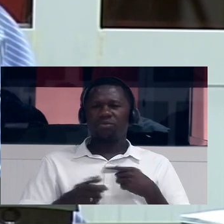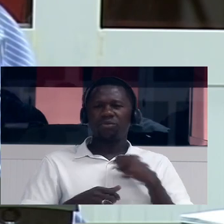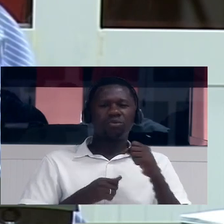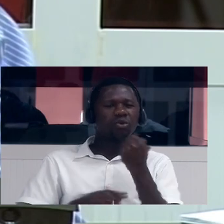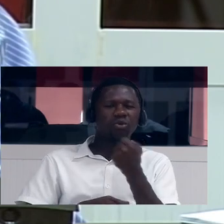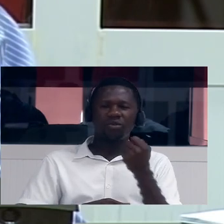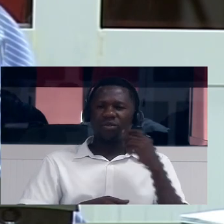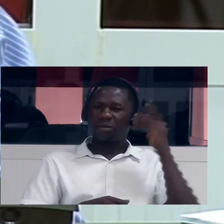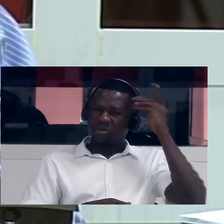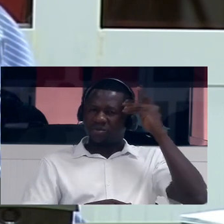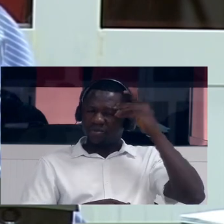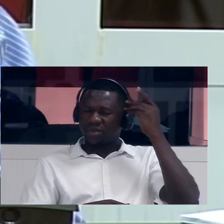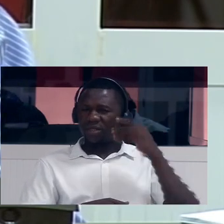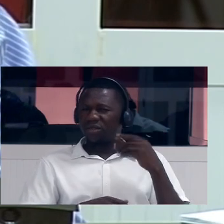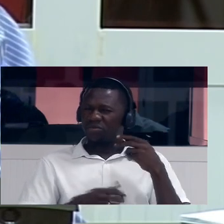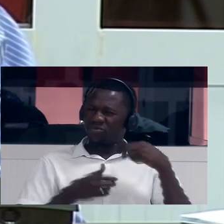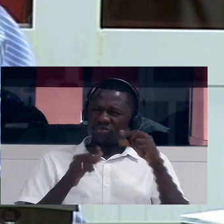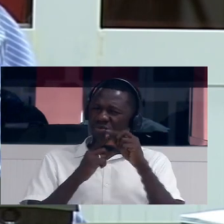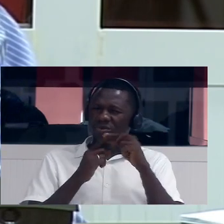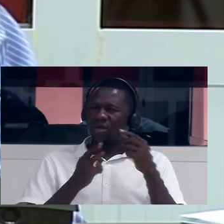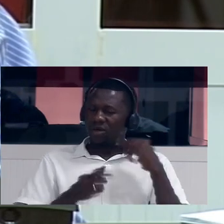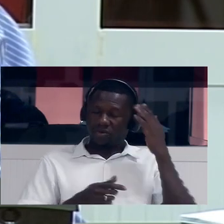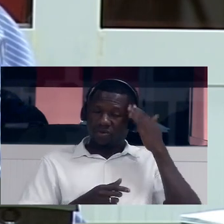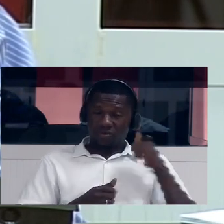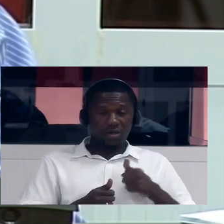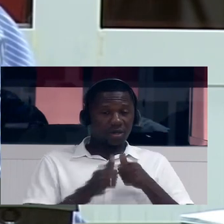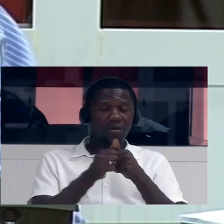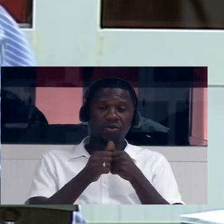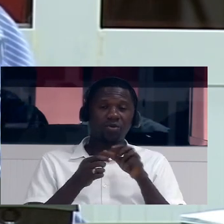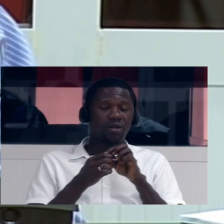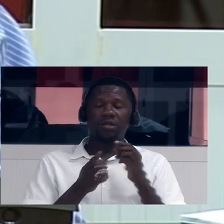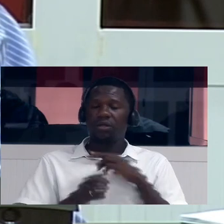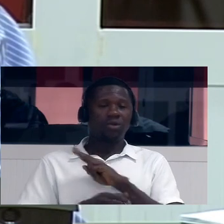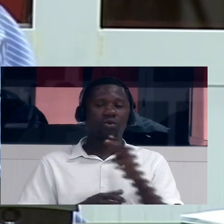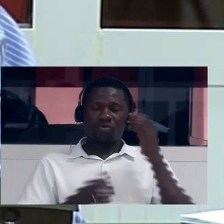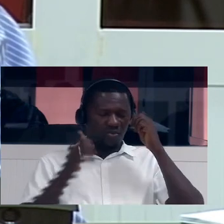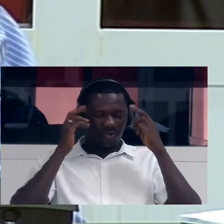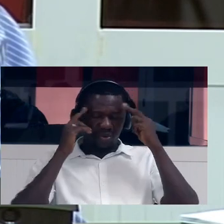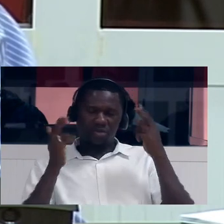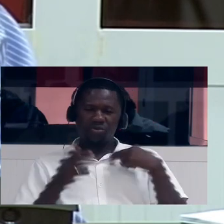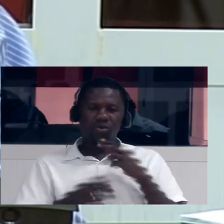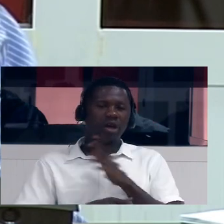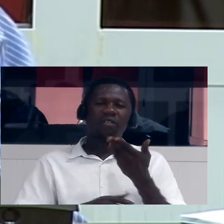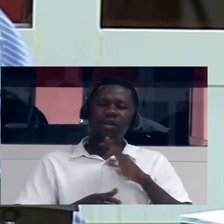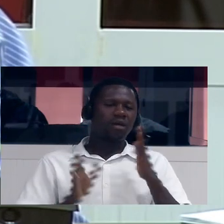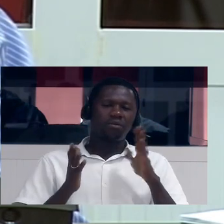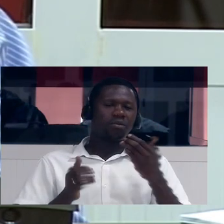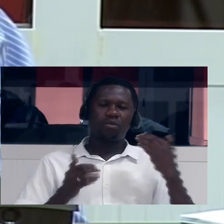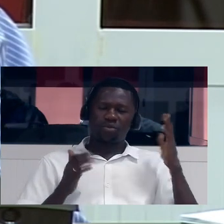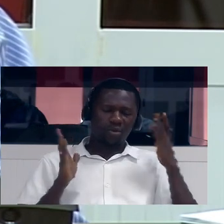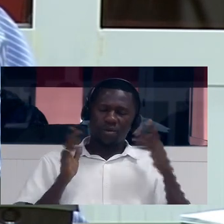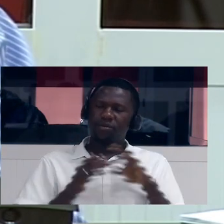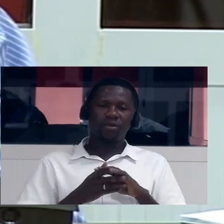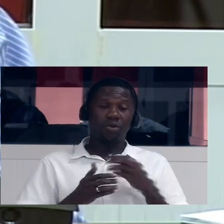political undertones that I know goes along with it. He said to me, no, don't worry. I know you won't have any problem because I know you don't talk politics.